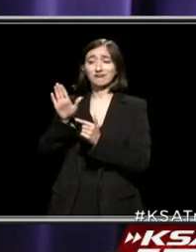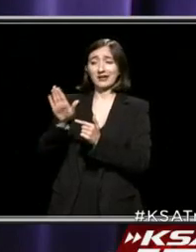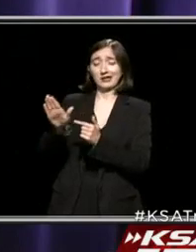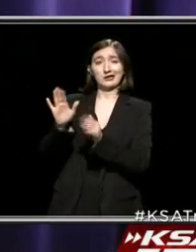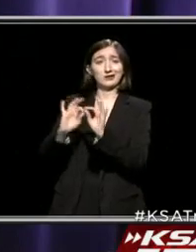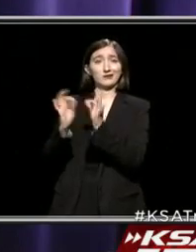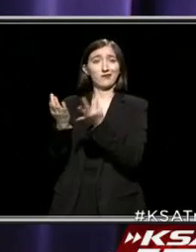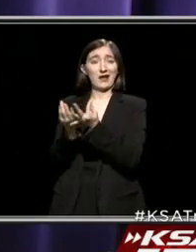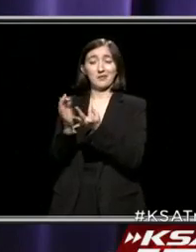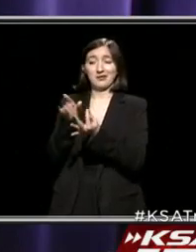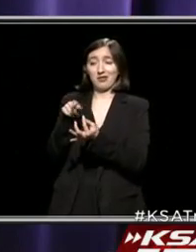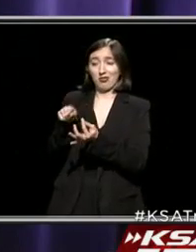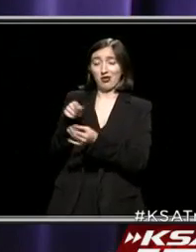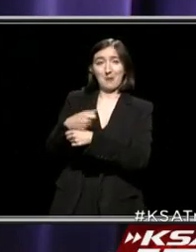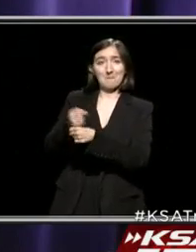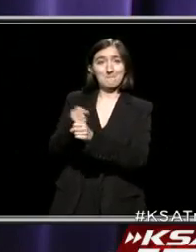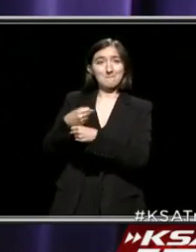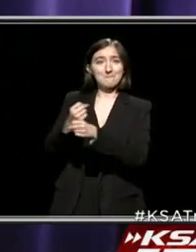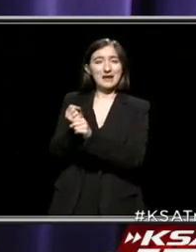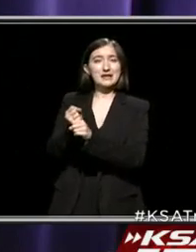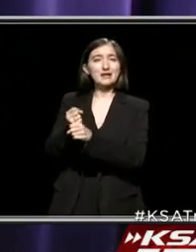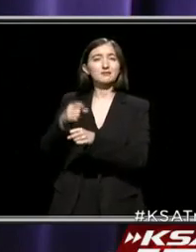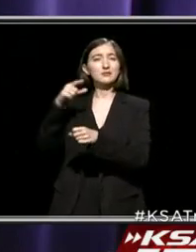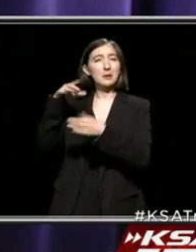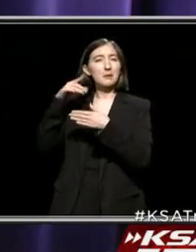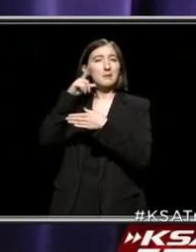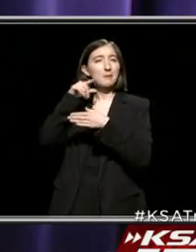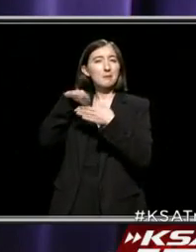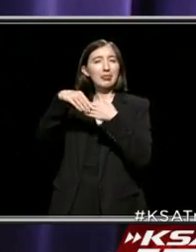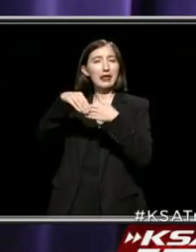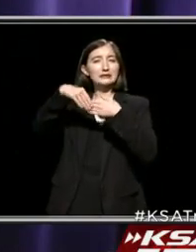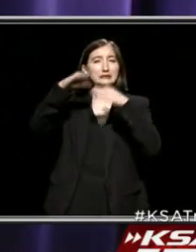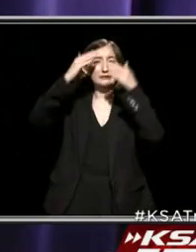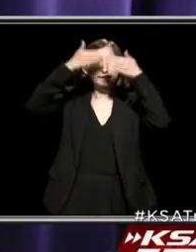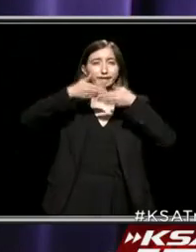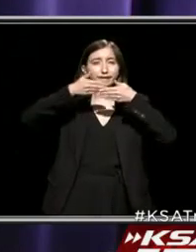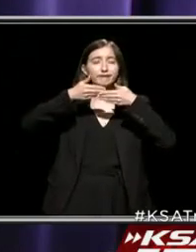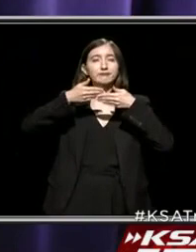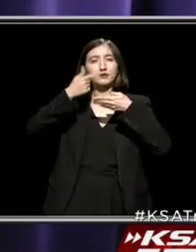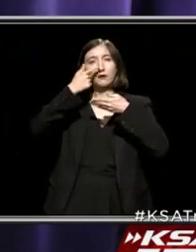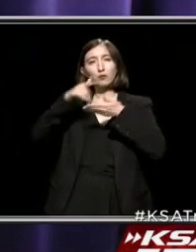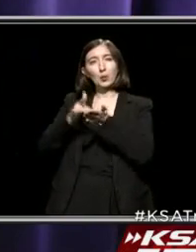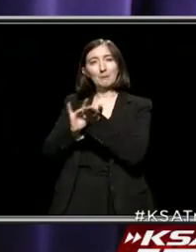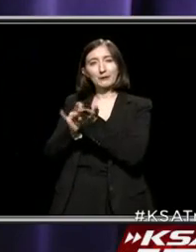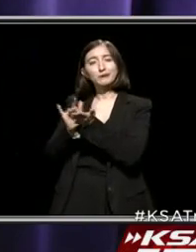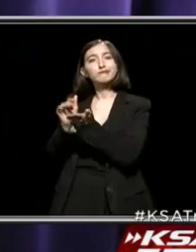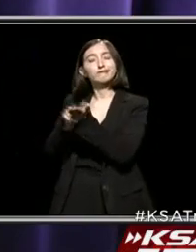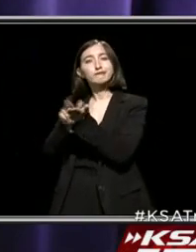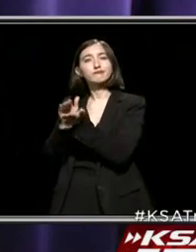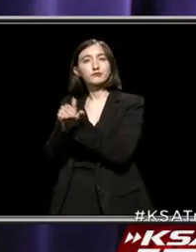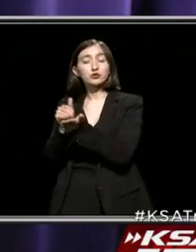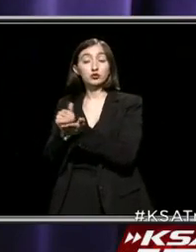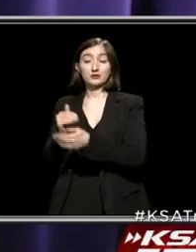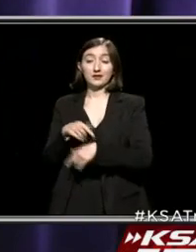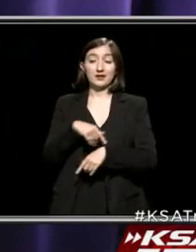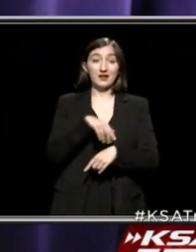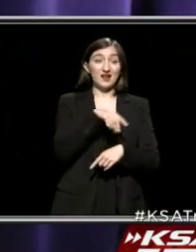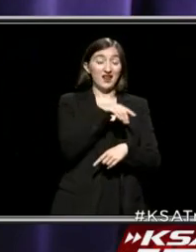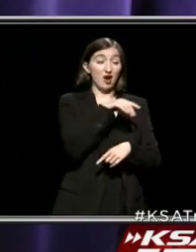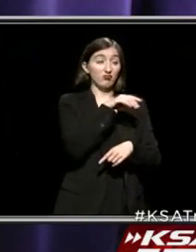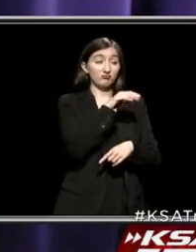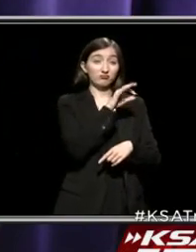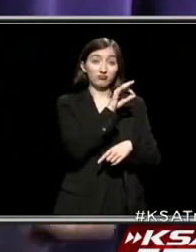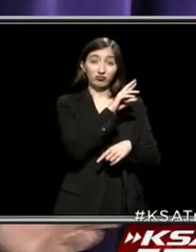face shields. I want to thank Reverends John and Matthew Hagee. They provided over 13,700 hot